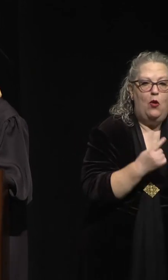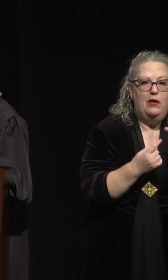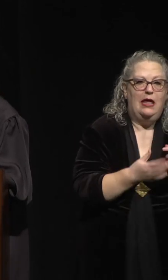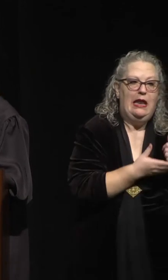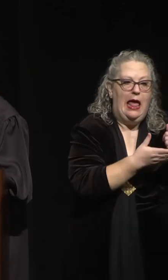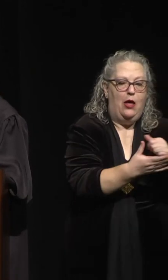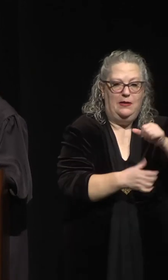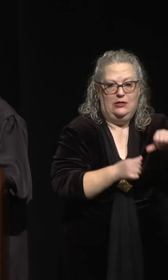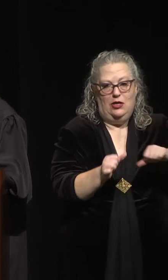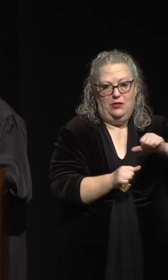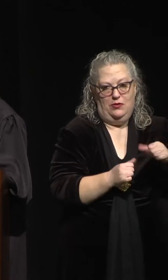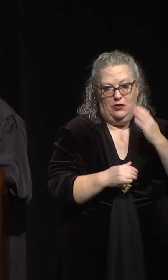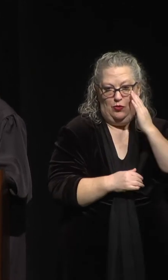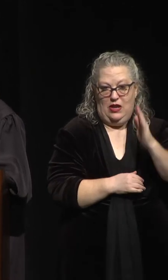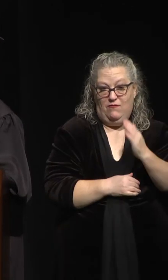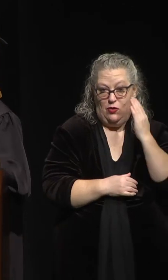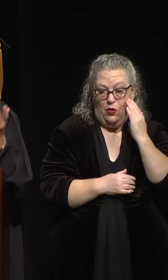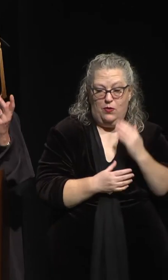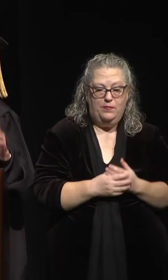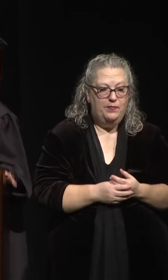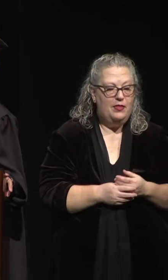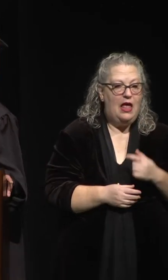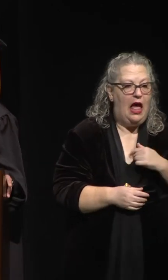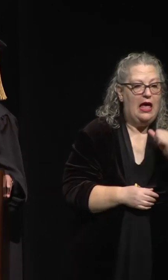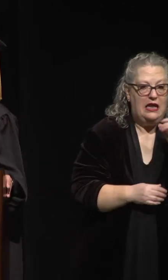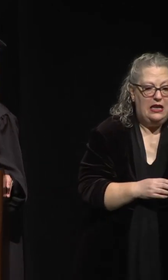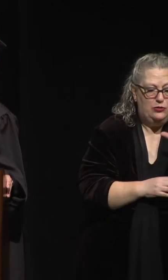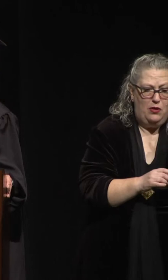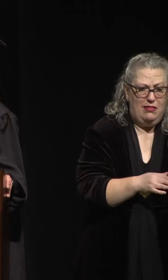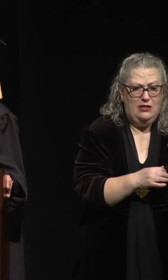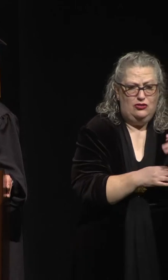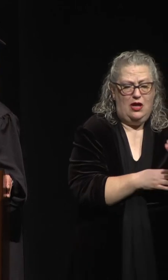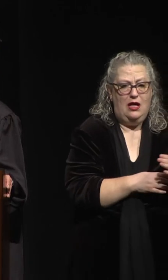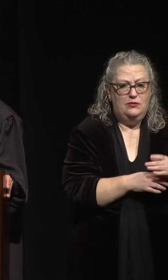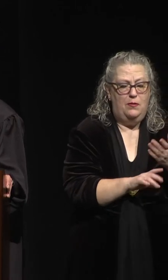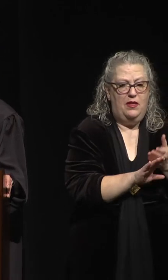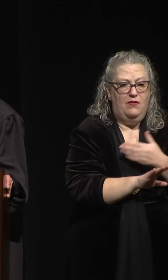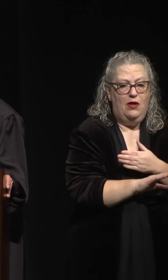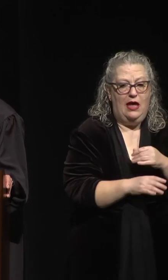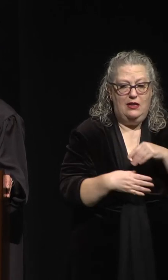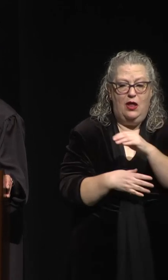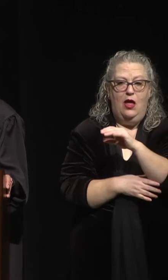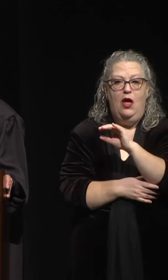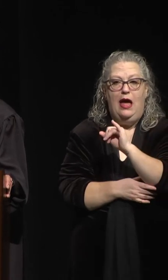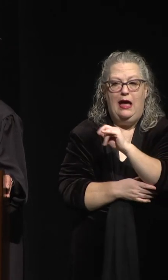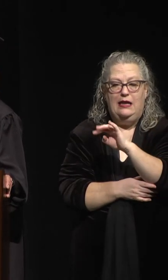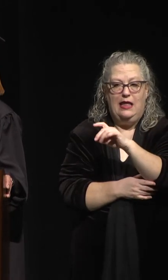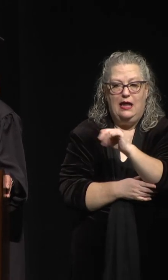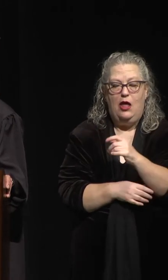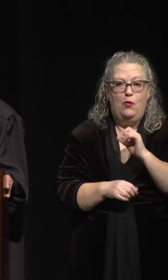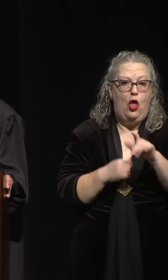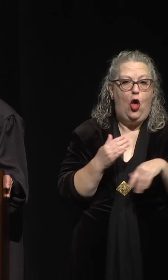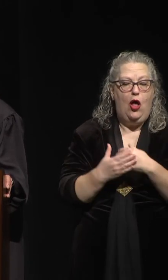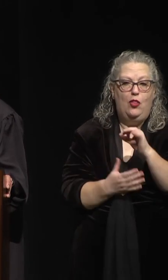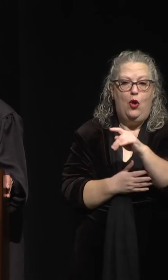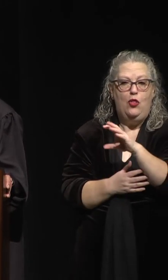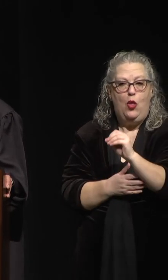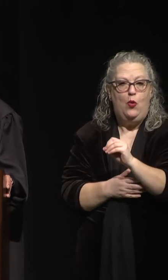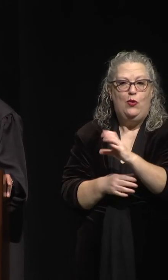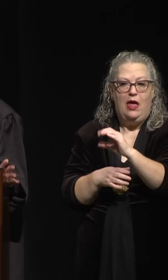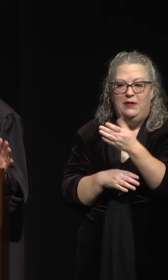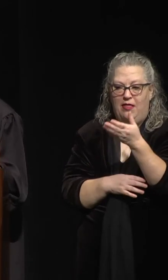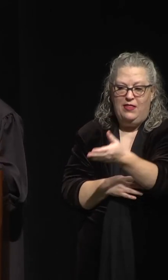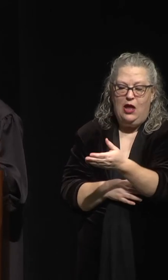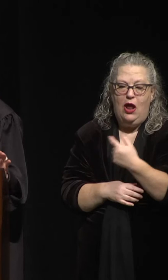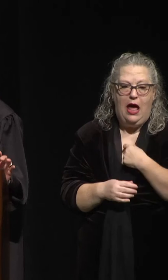to help each other. I didn't even explore those jobs in Warsaw, Indiana, where all the orthopedic companies are located.